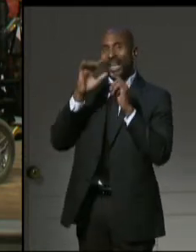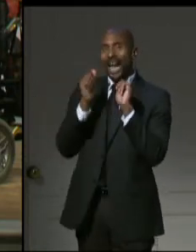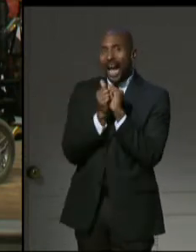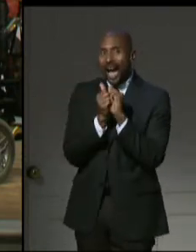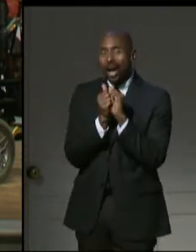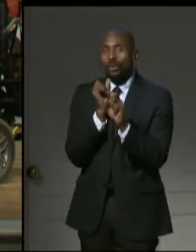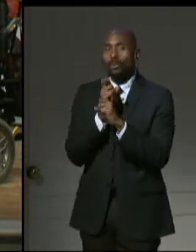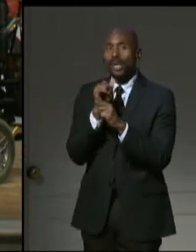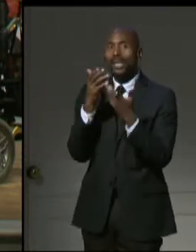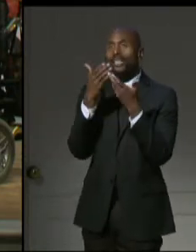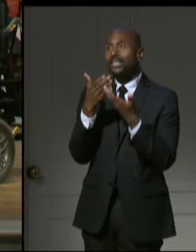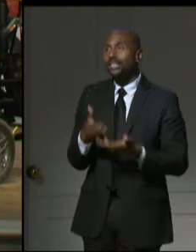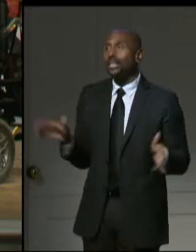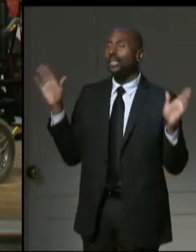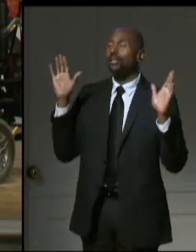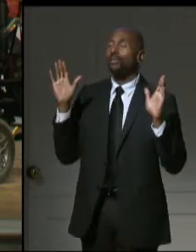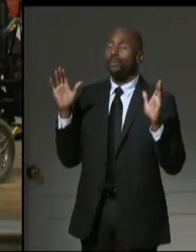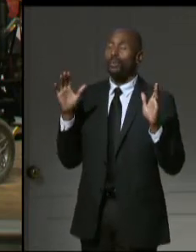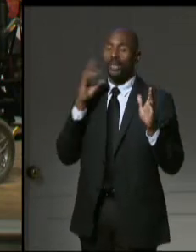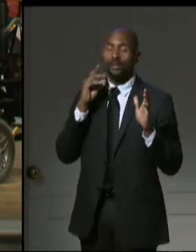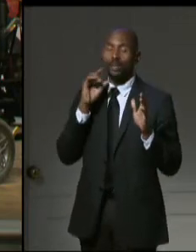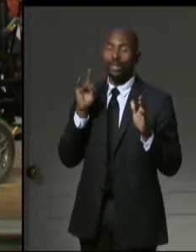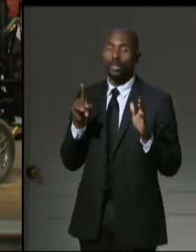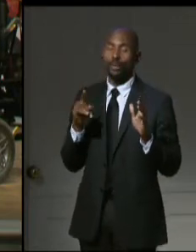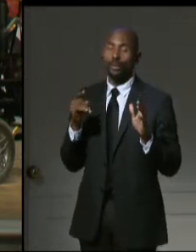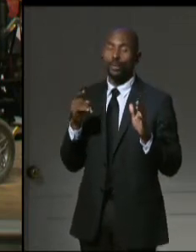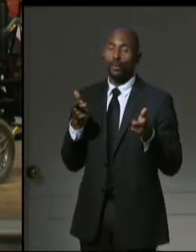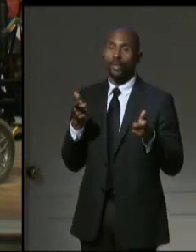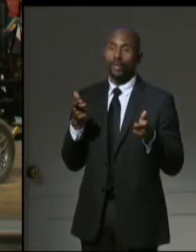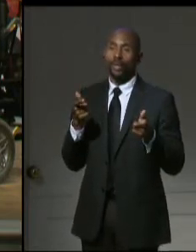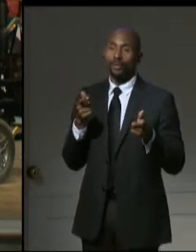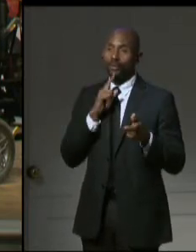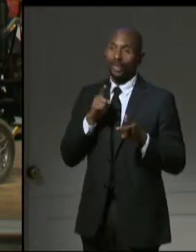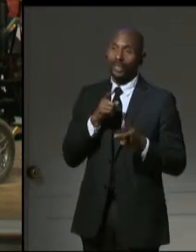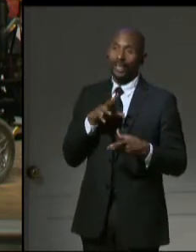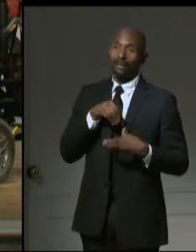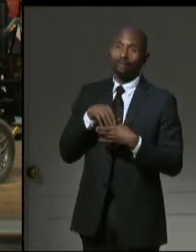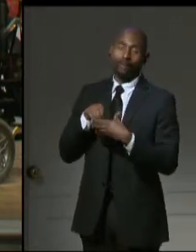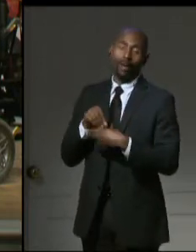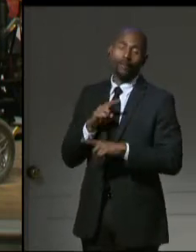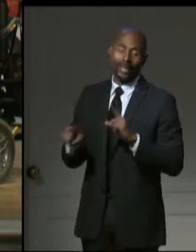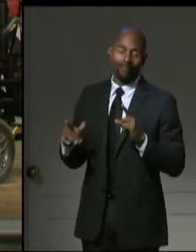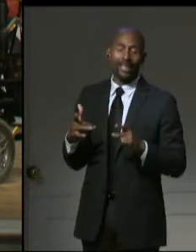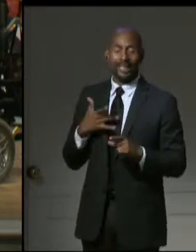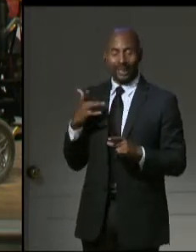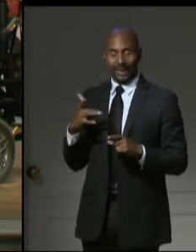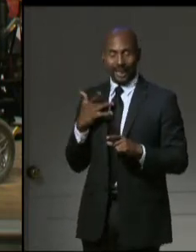had different ways of engaging the senses in a couple of different places. And I think